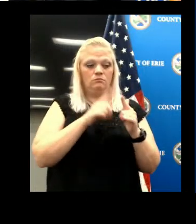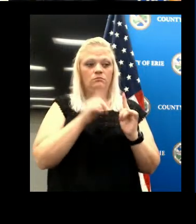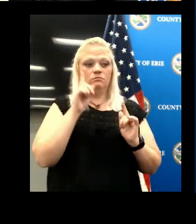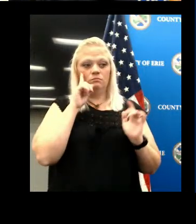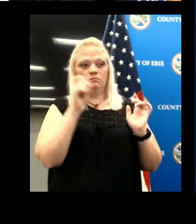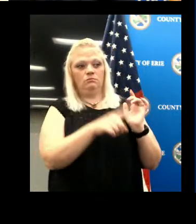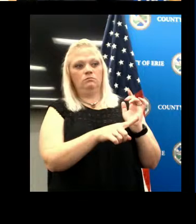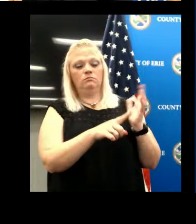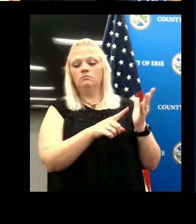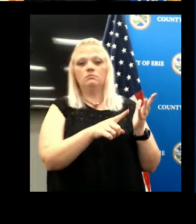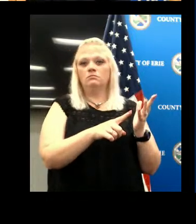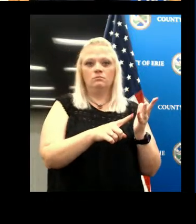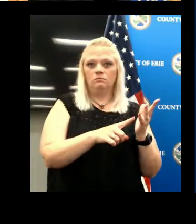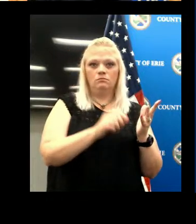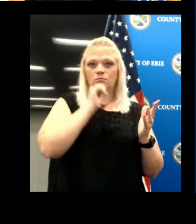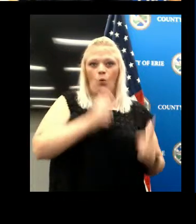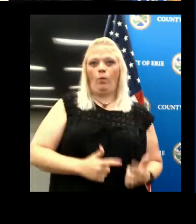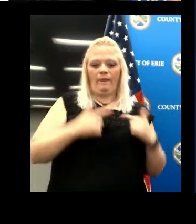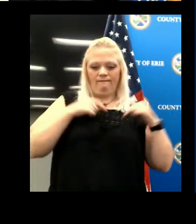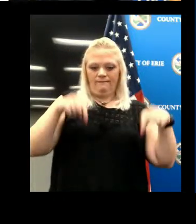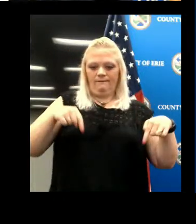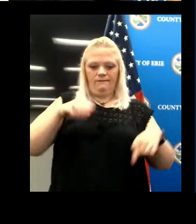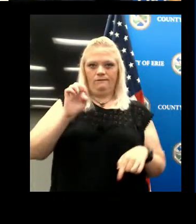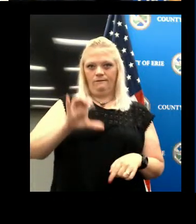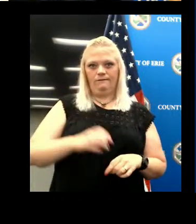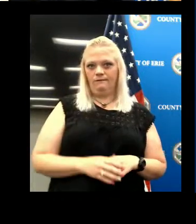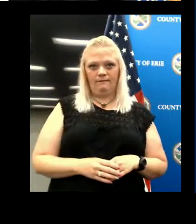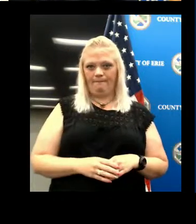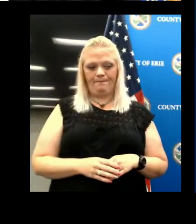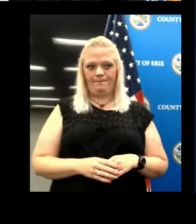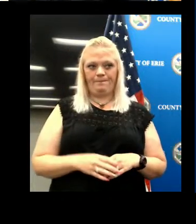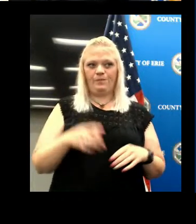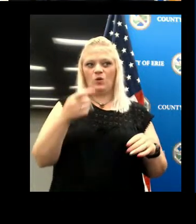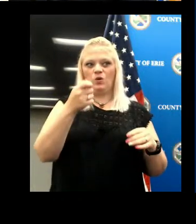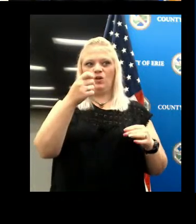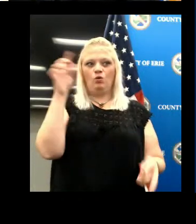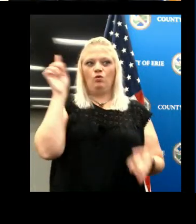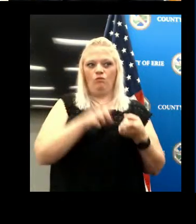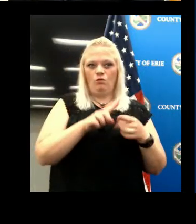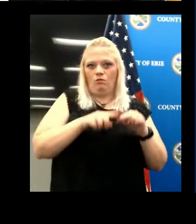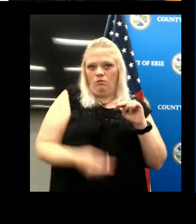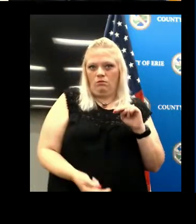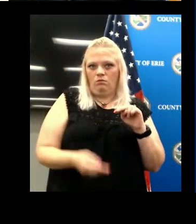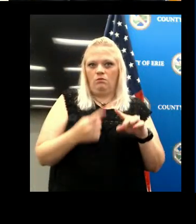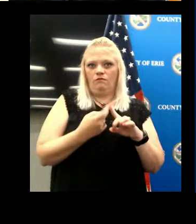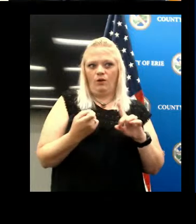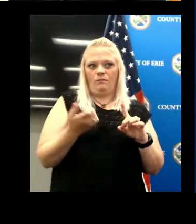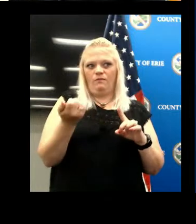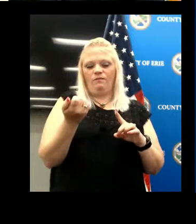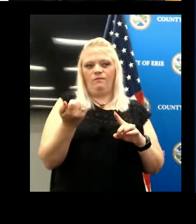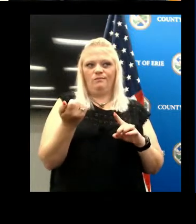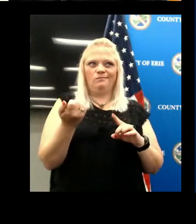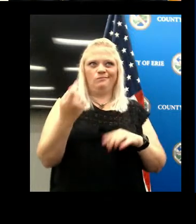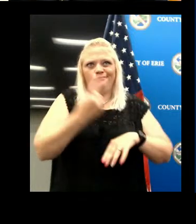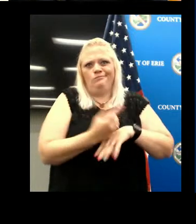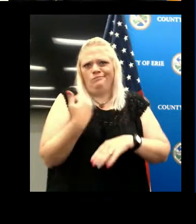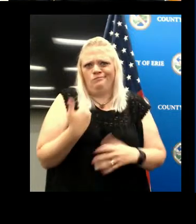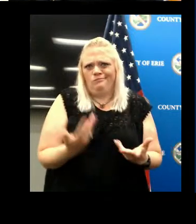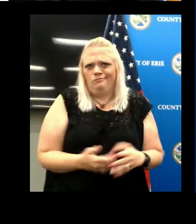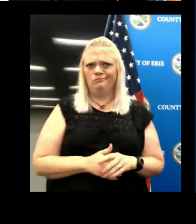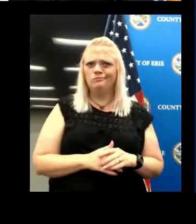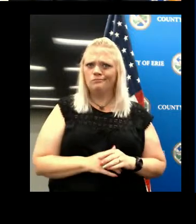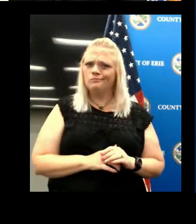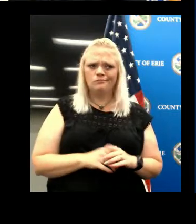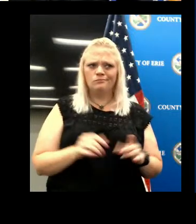were not actually Erie County residents. So it's a slight reduction from what you might have seen from about a day ago.